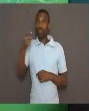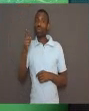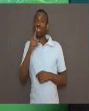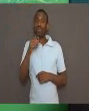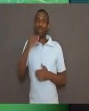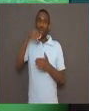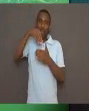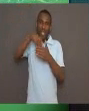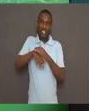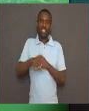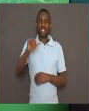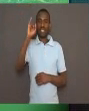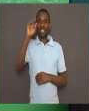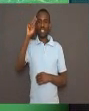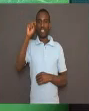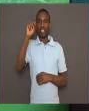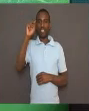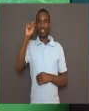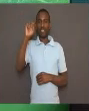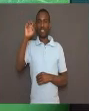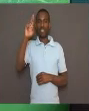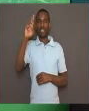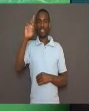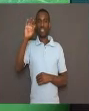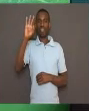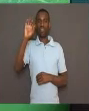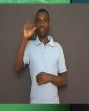interface between the water and